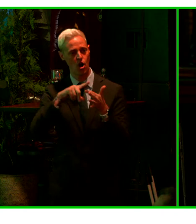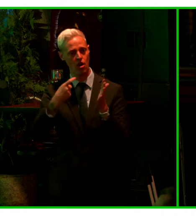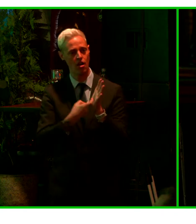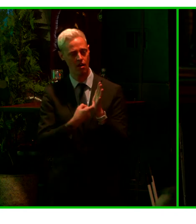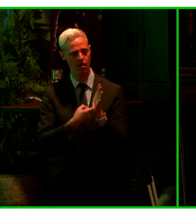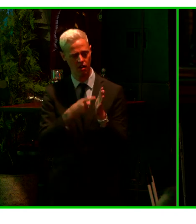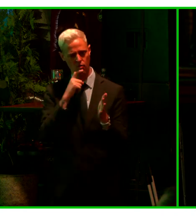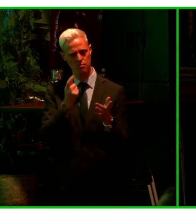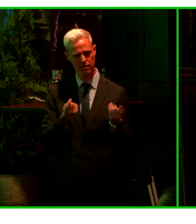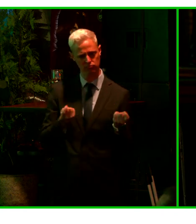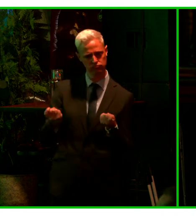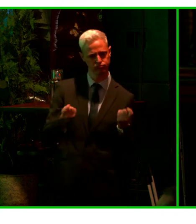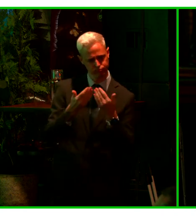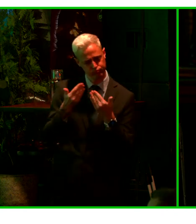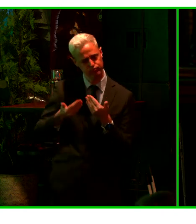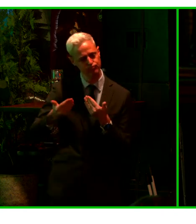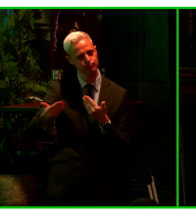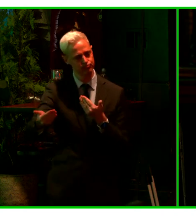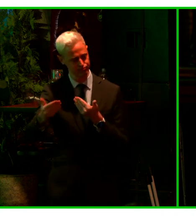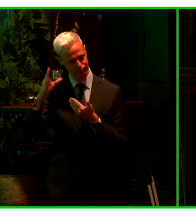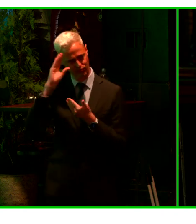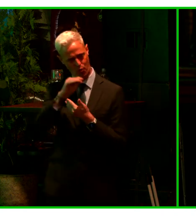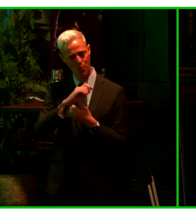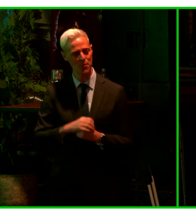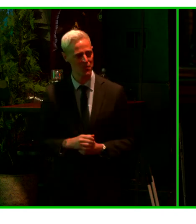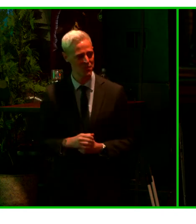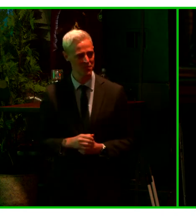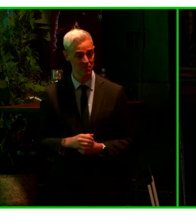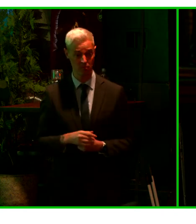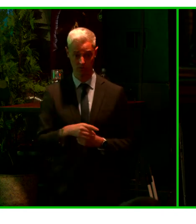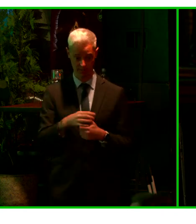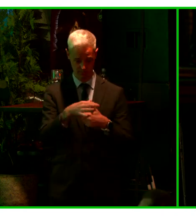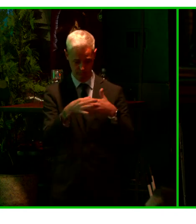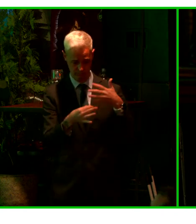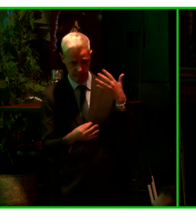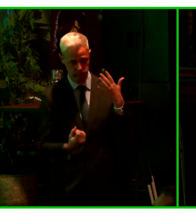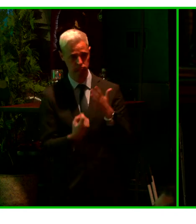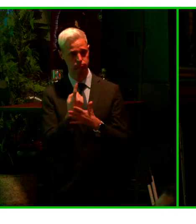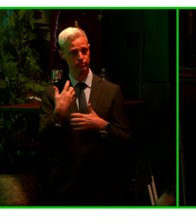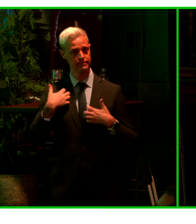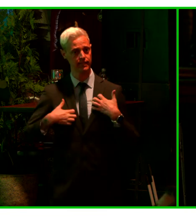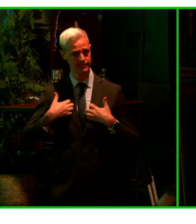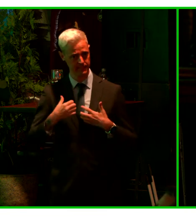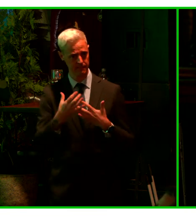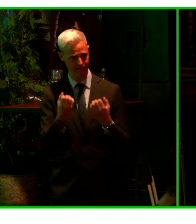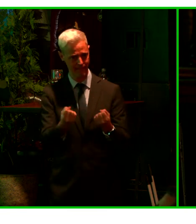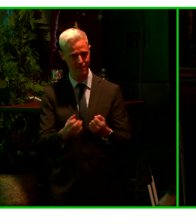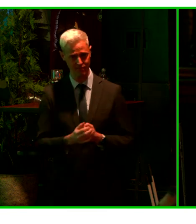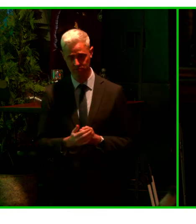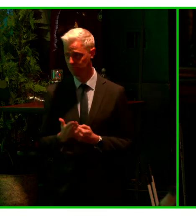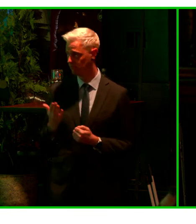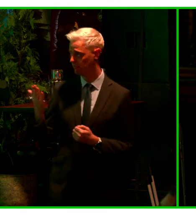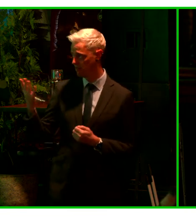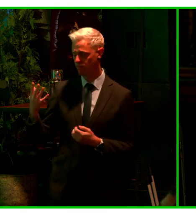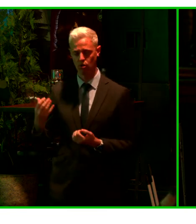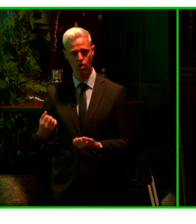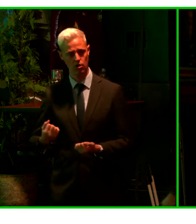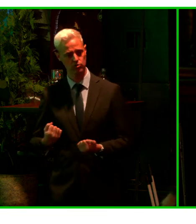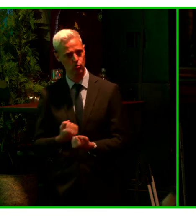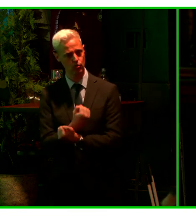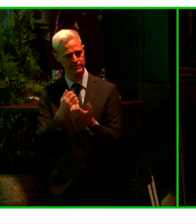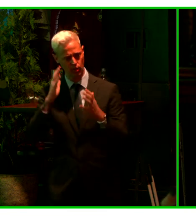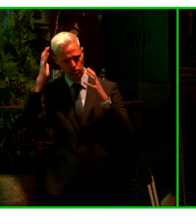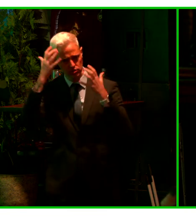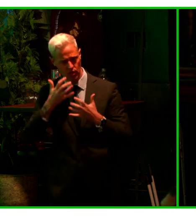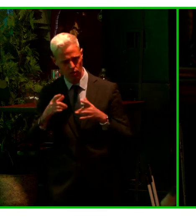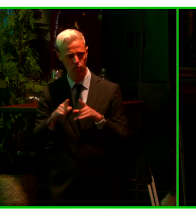your compere for today. We've got a huge amount going on today, so it's really exciting. I'm, as well as running a company called Creative Concern, I'm on the Greater